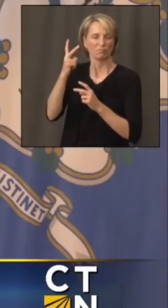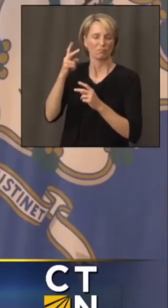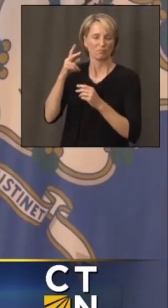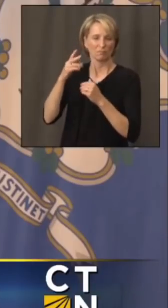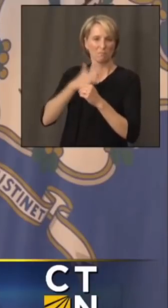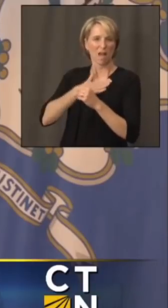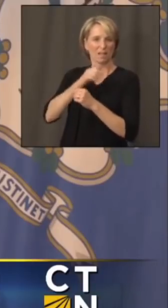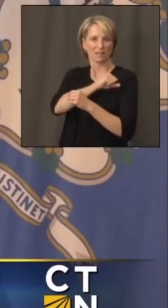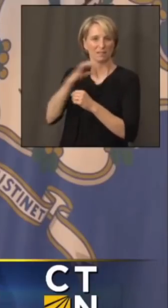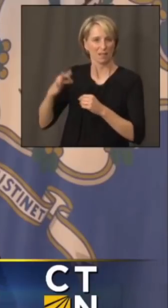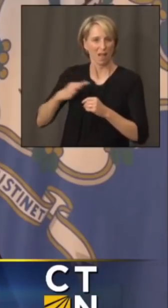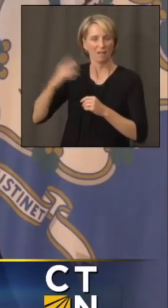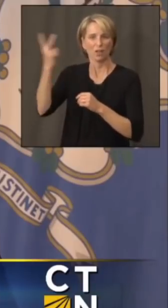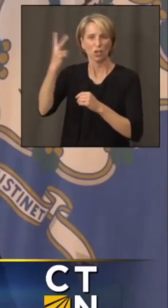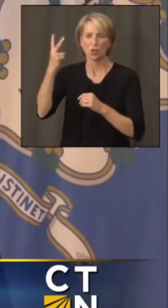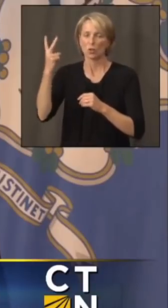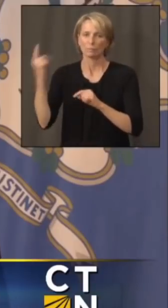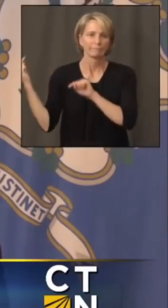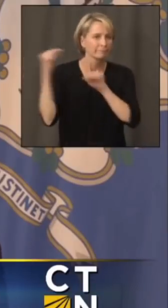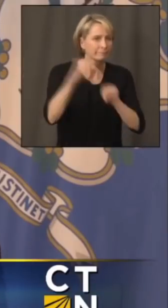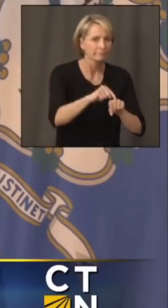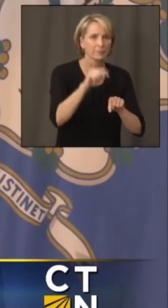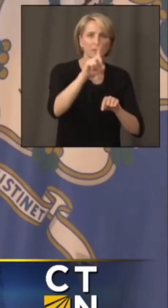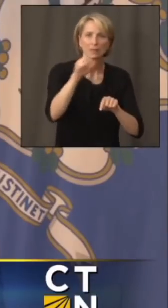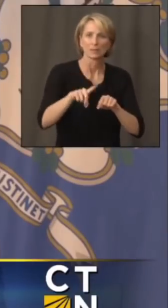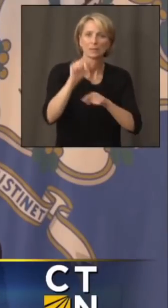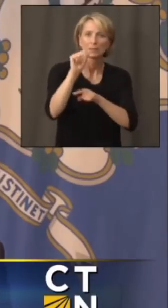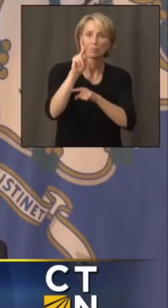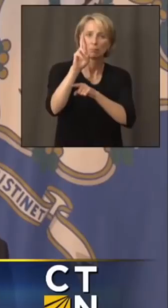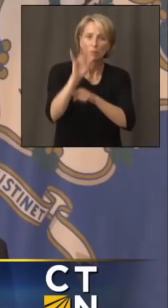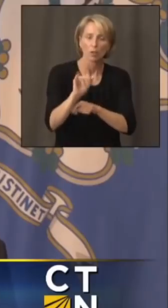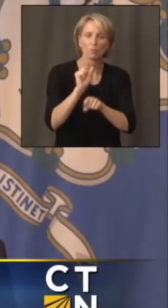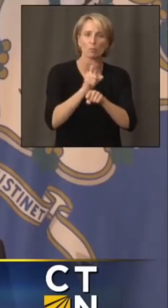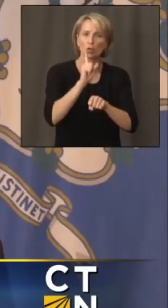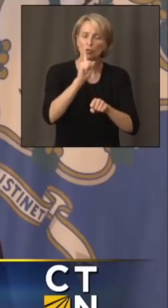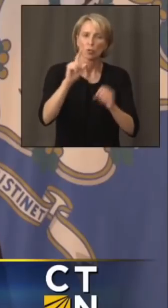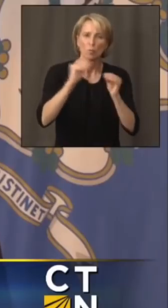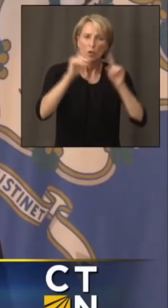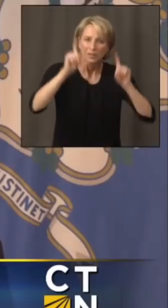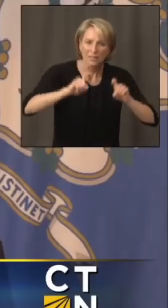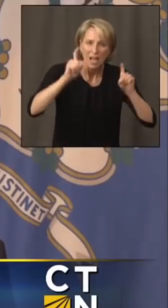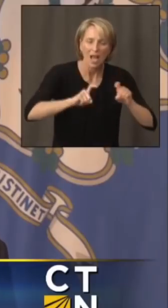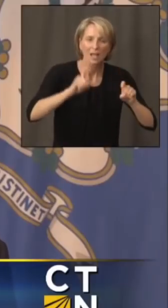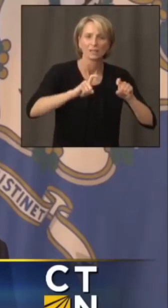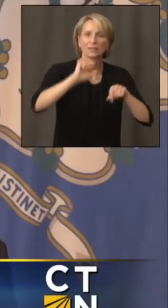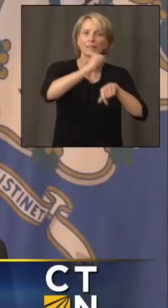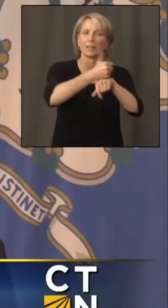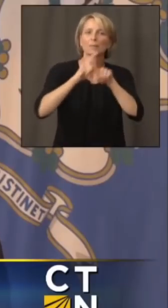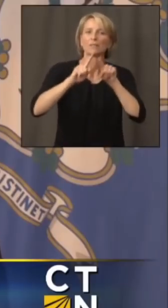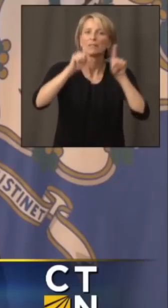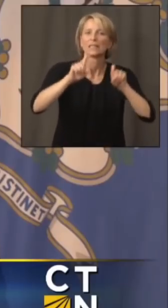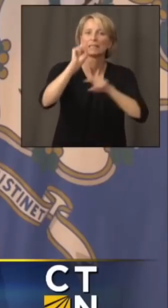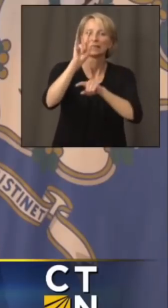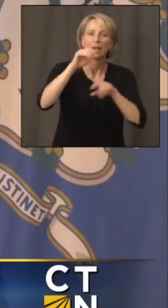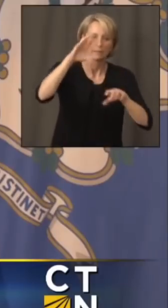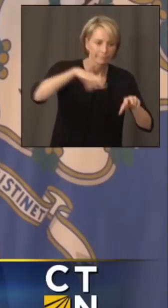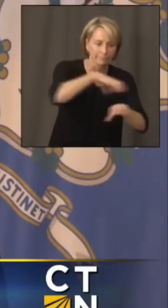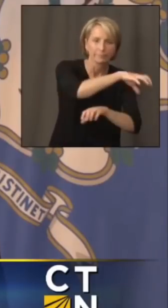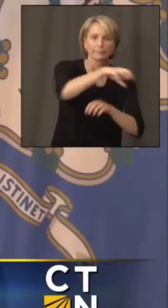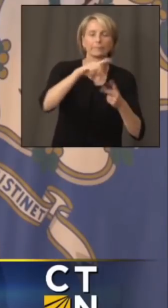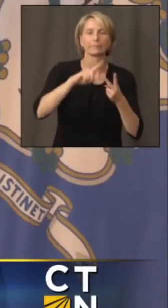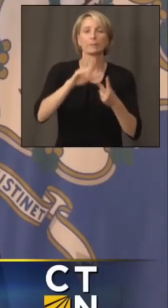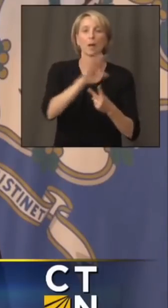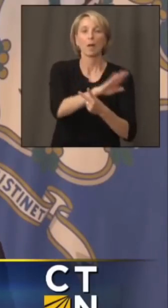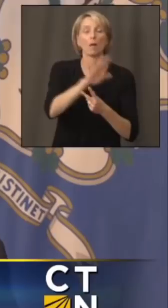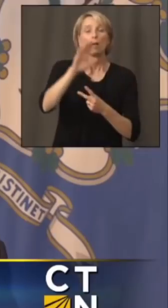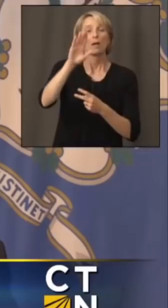testing dramatically there throughout the community going forward. Mayor Mark Boughton has canceled the youth sports, at least